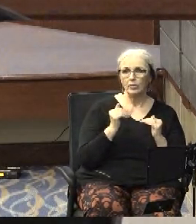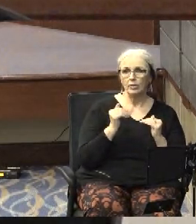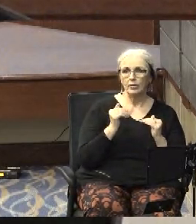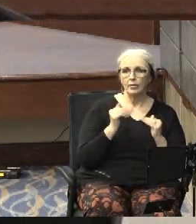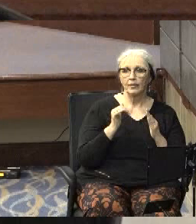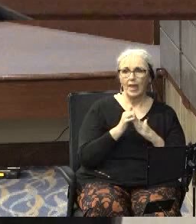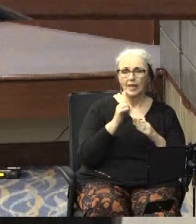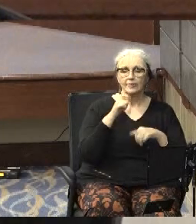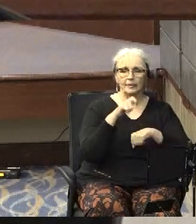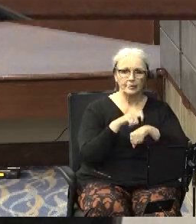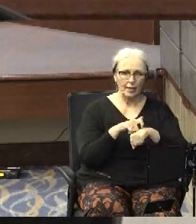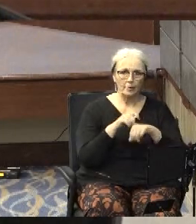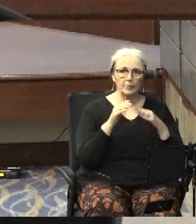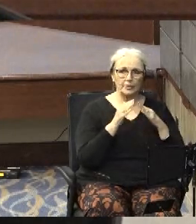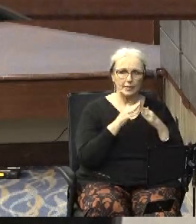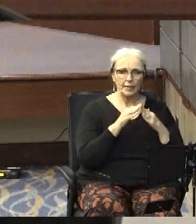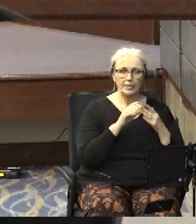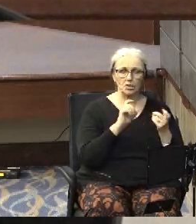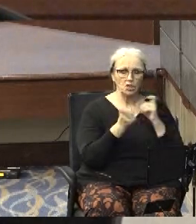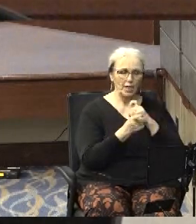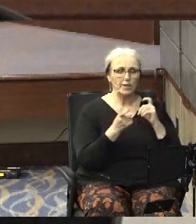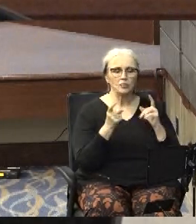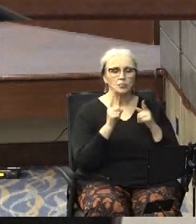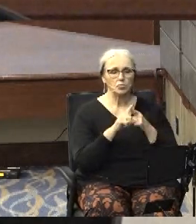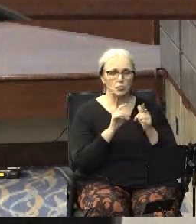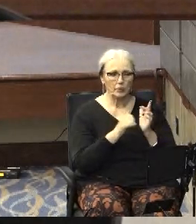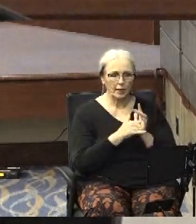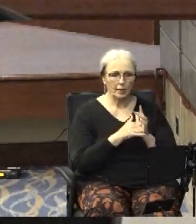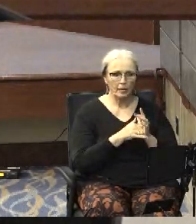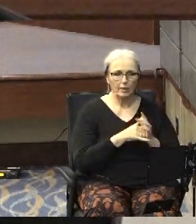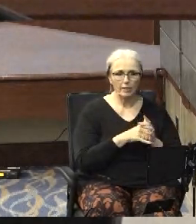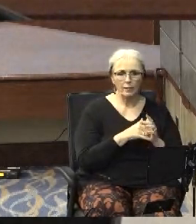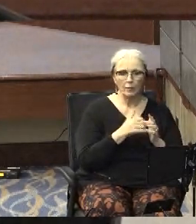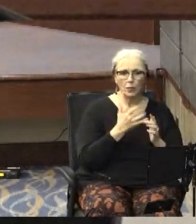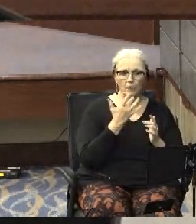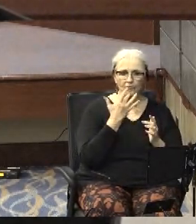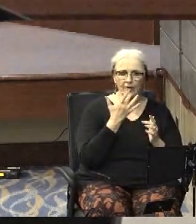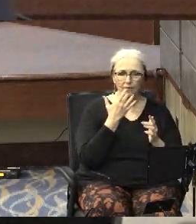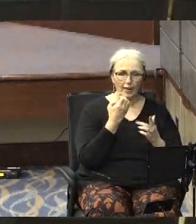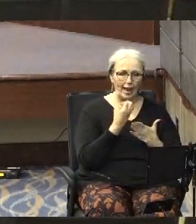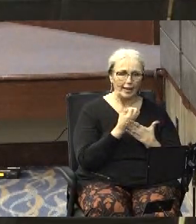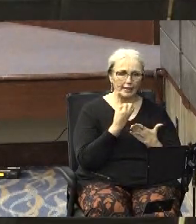that's the time that the city can make that transition probably in a most favorable economic way.